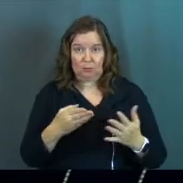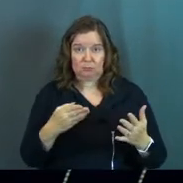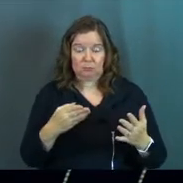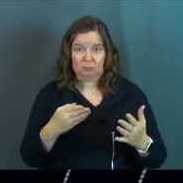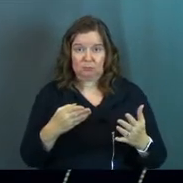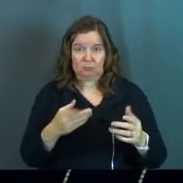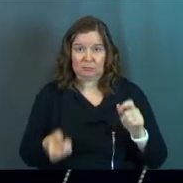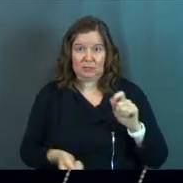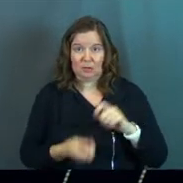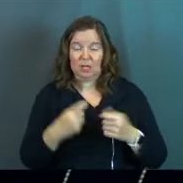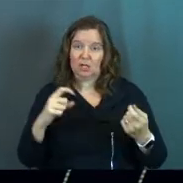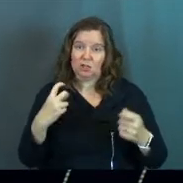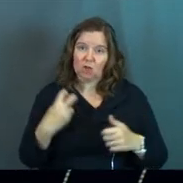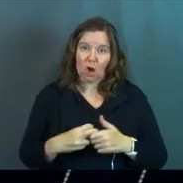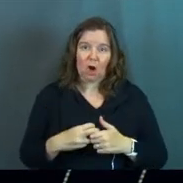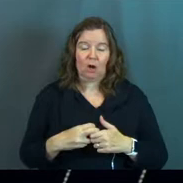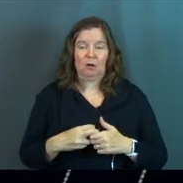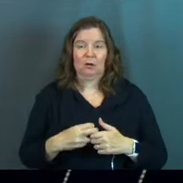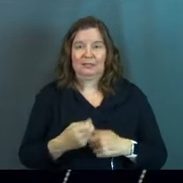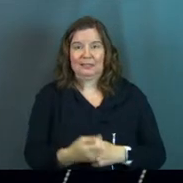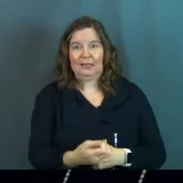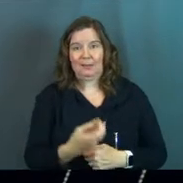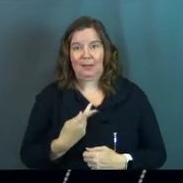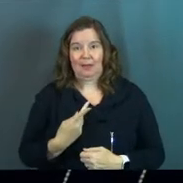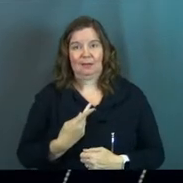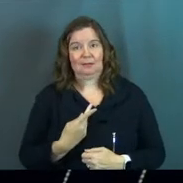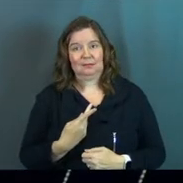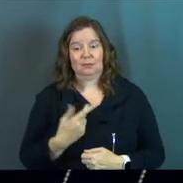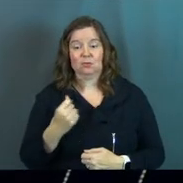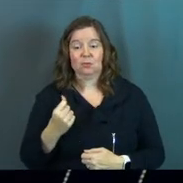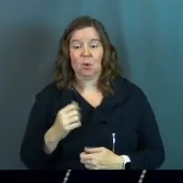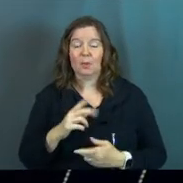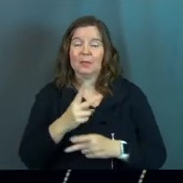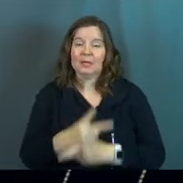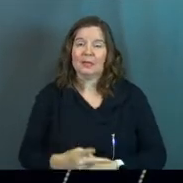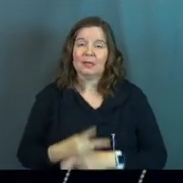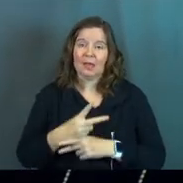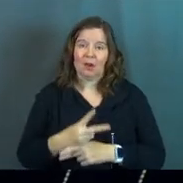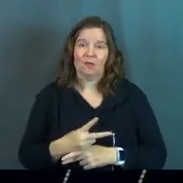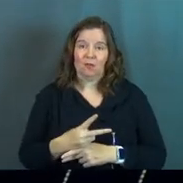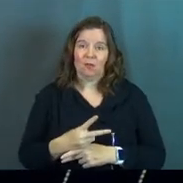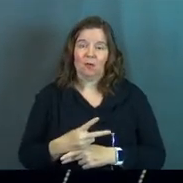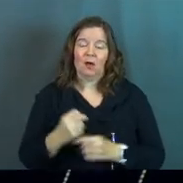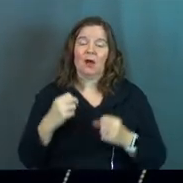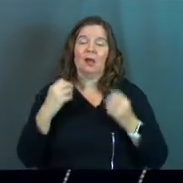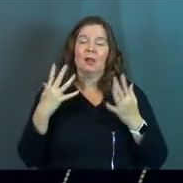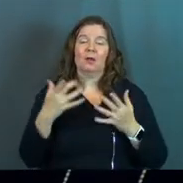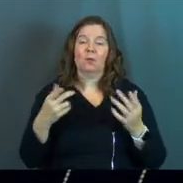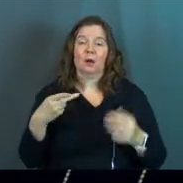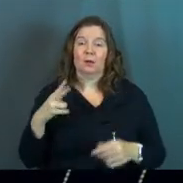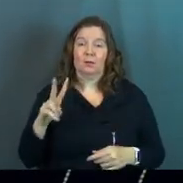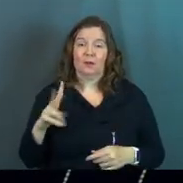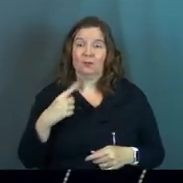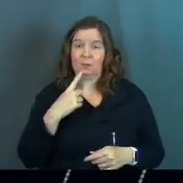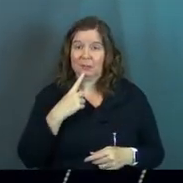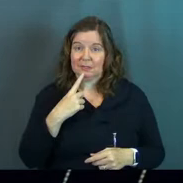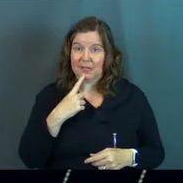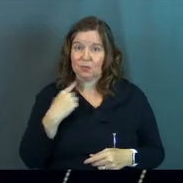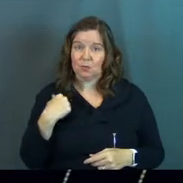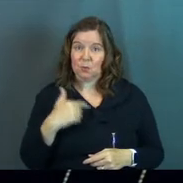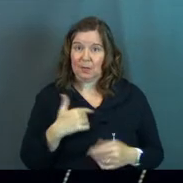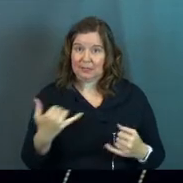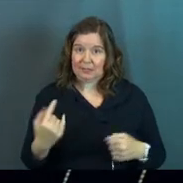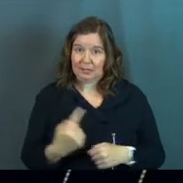it's very hard to get them back. And so be careful on the front end. A lot of what Proverbs is going to say to